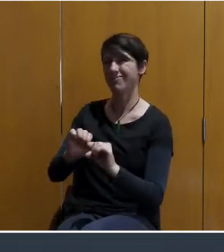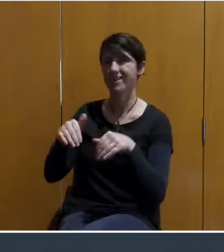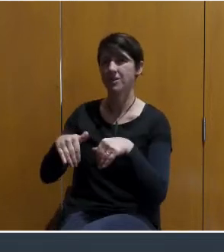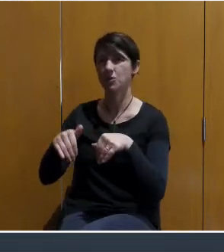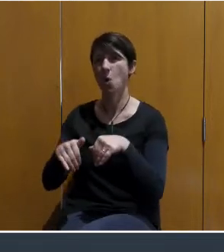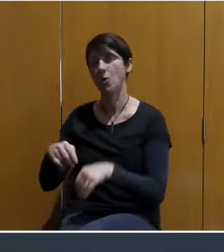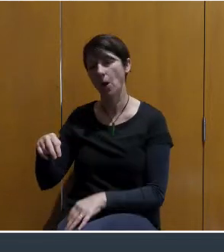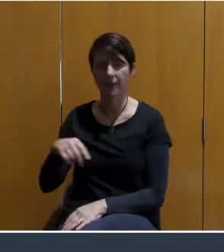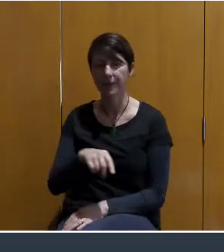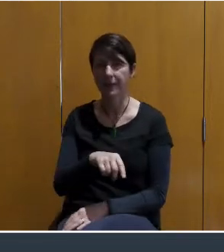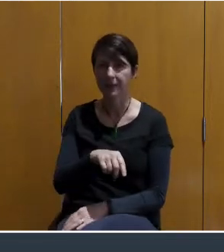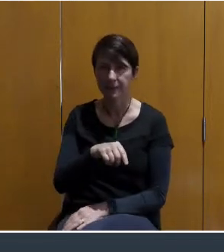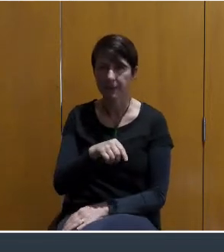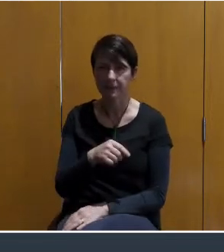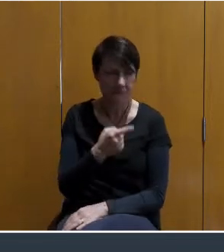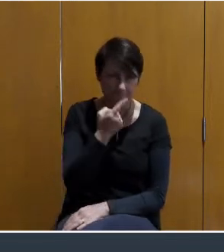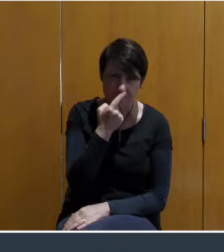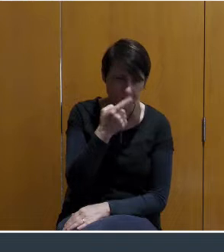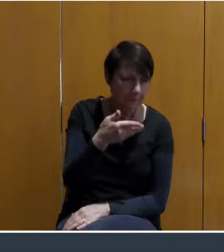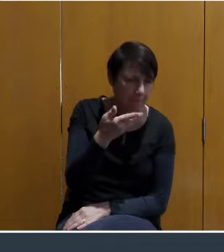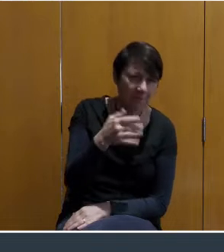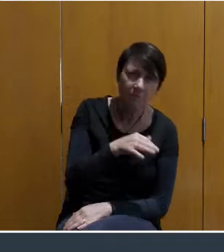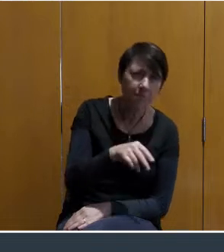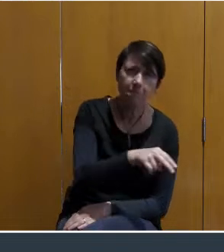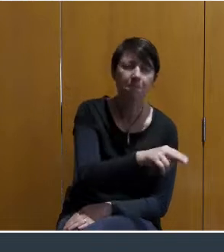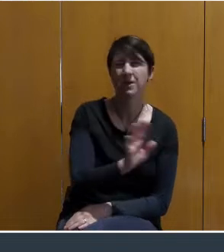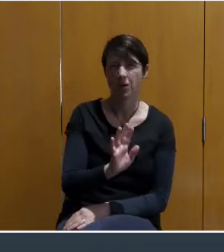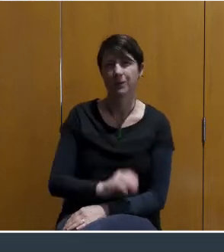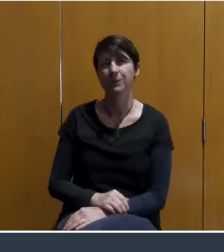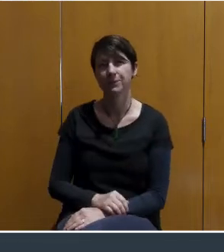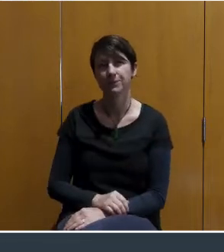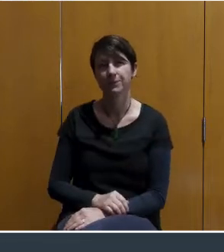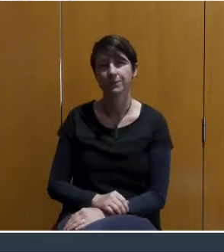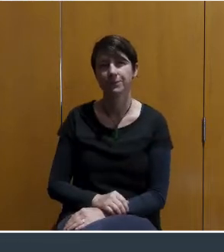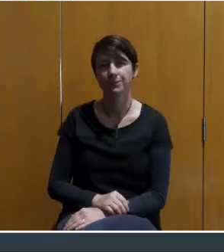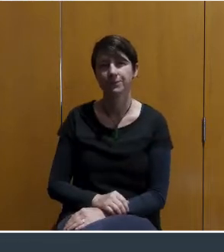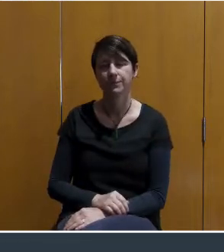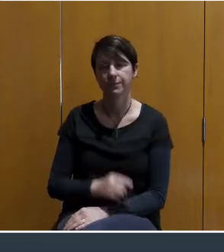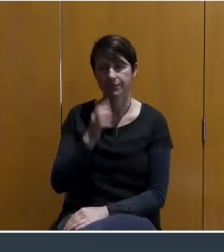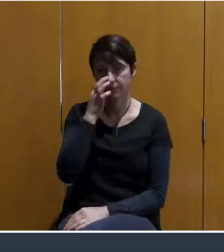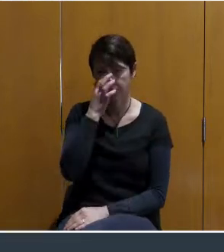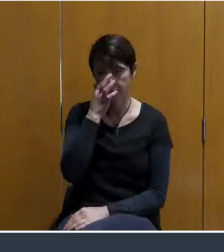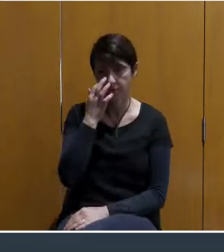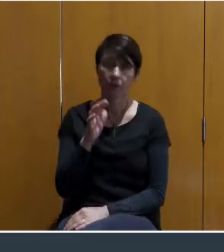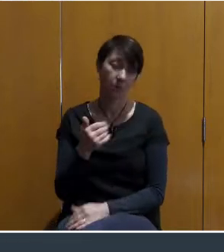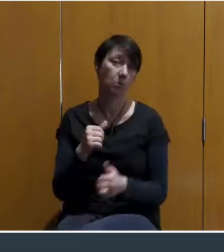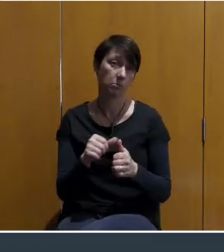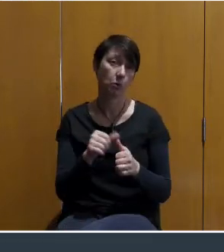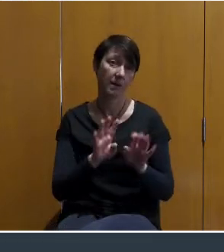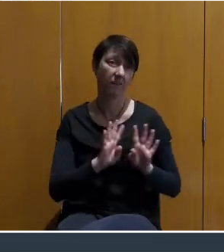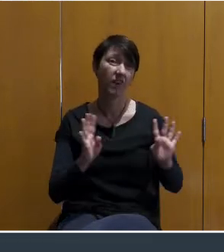so you would be better off to have some form of probably, I don't know, about